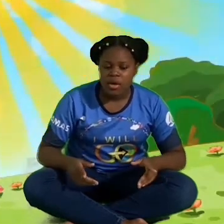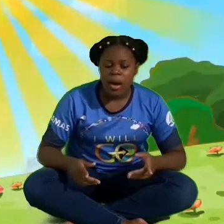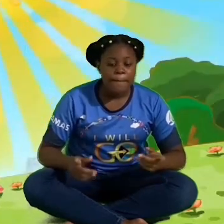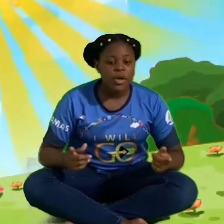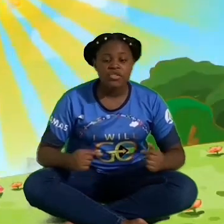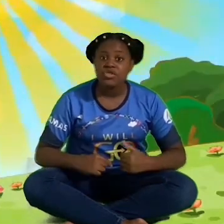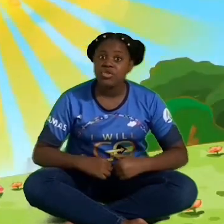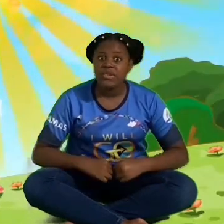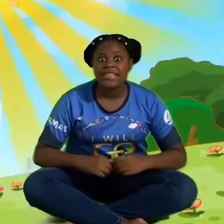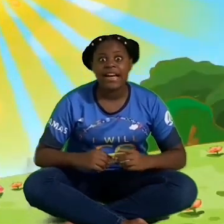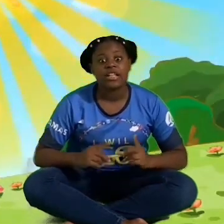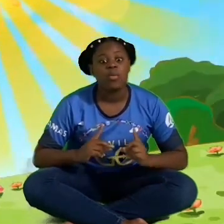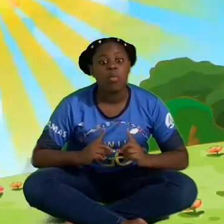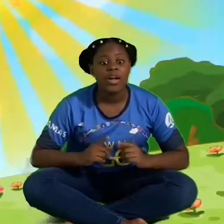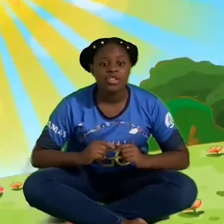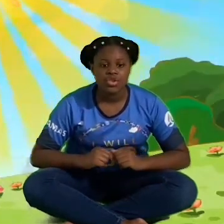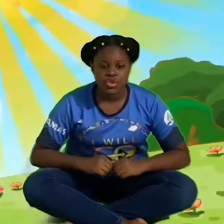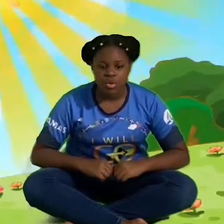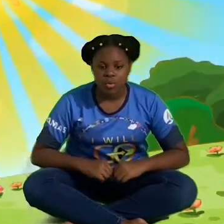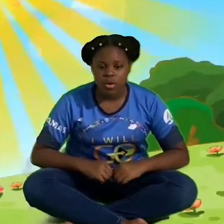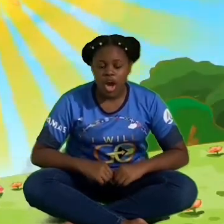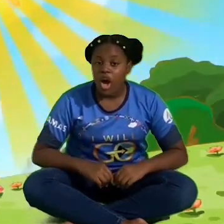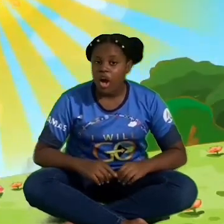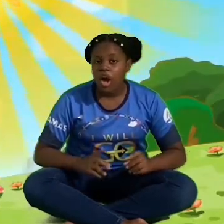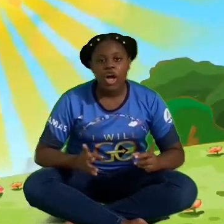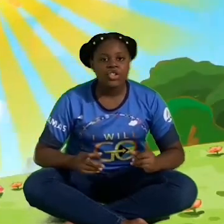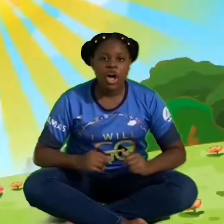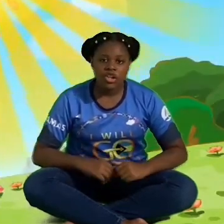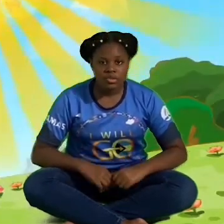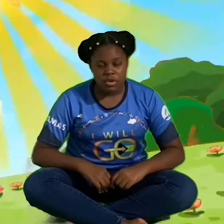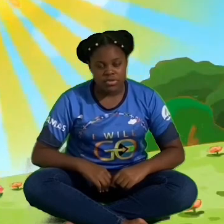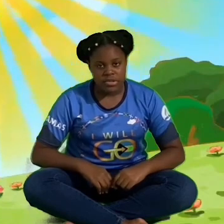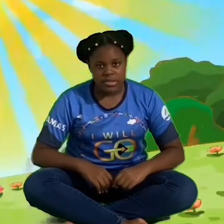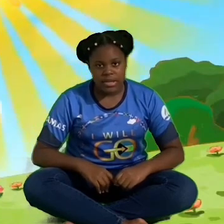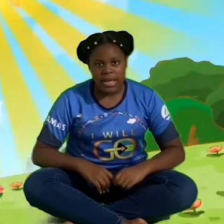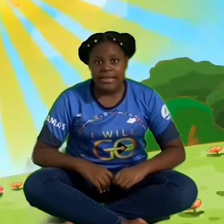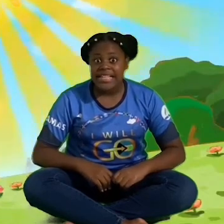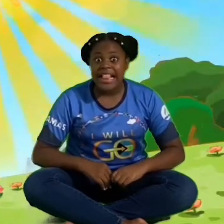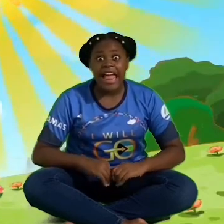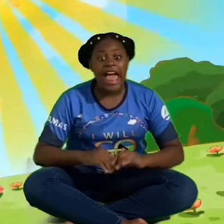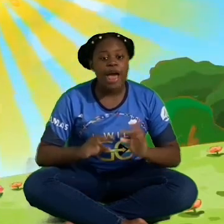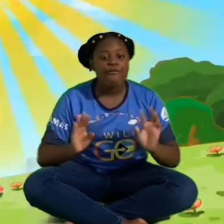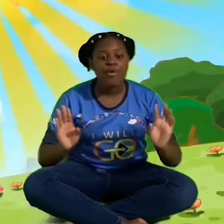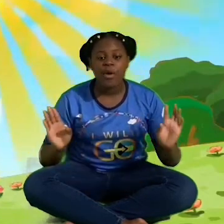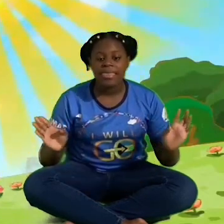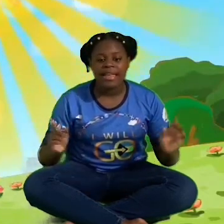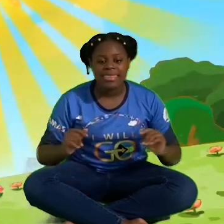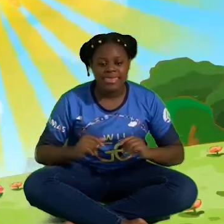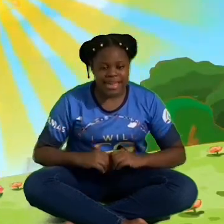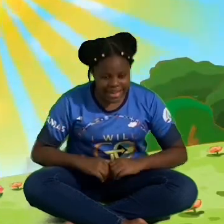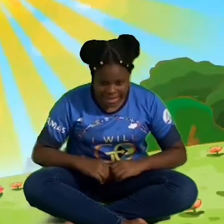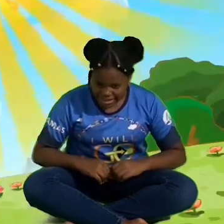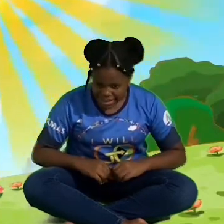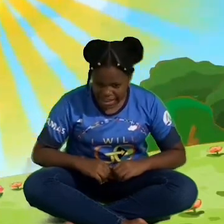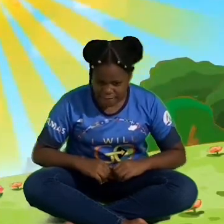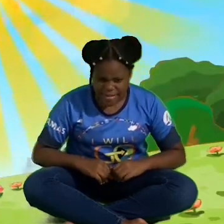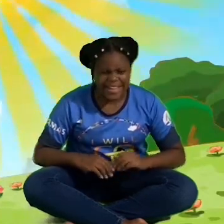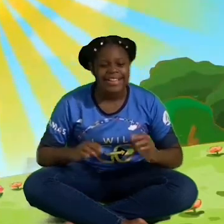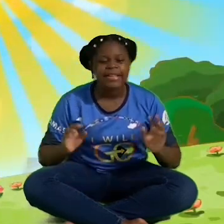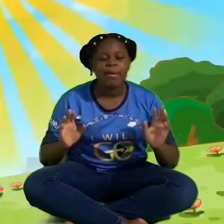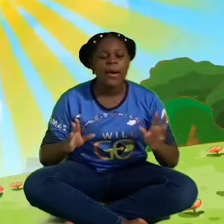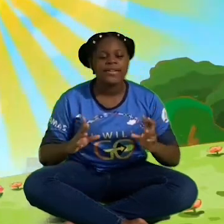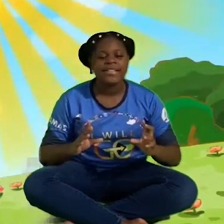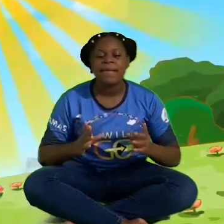Moses. Moses knew exactly what to do. God talked to Moses. Tell everyone that they can have